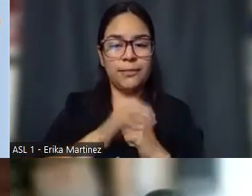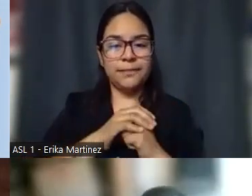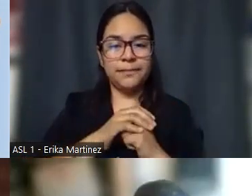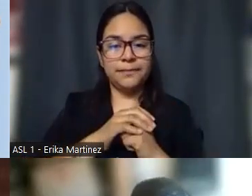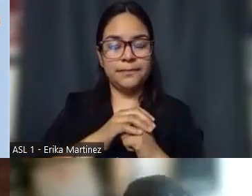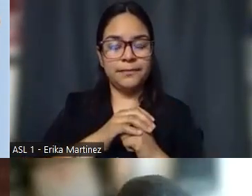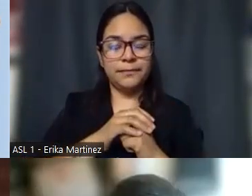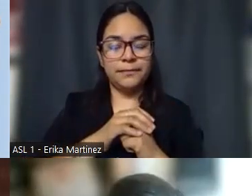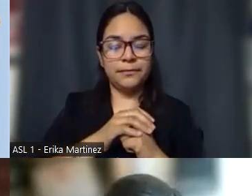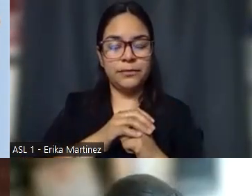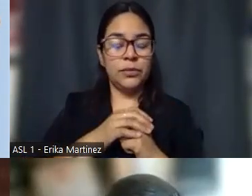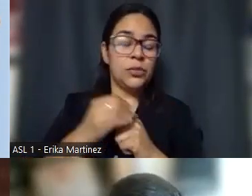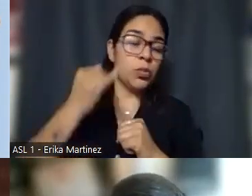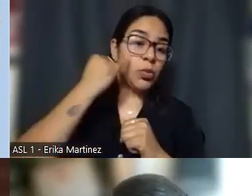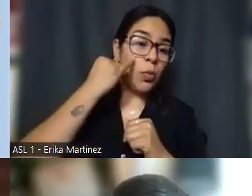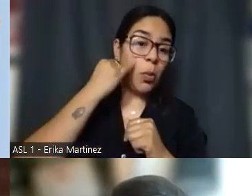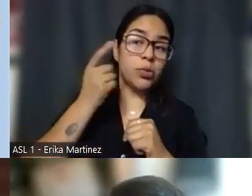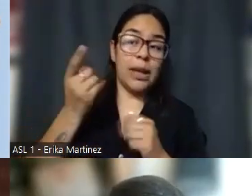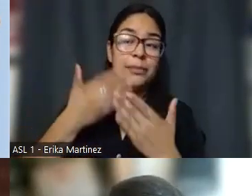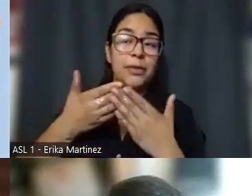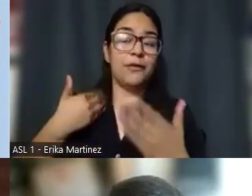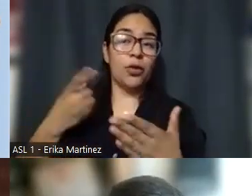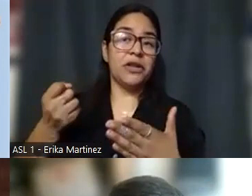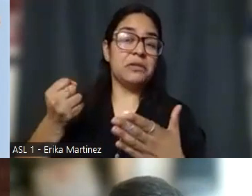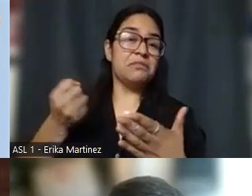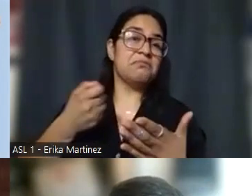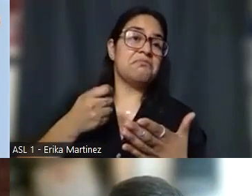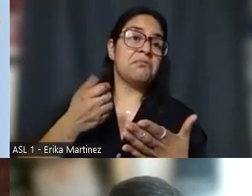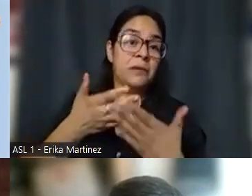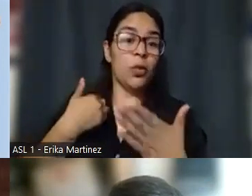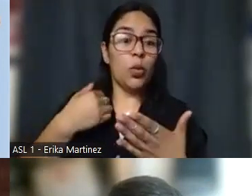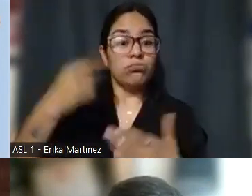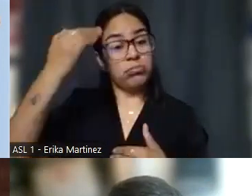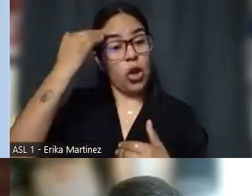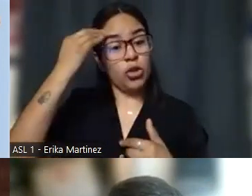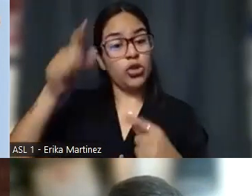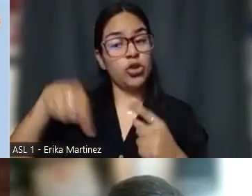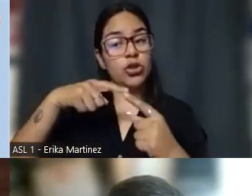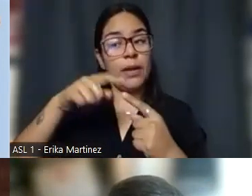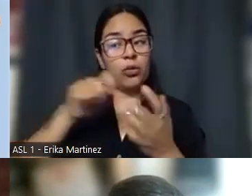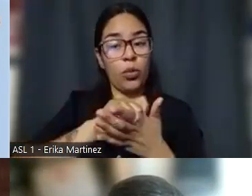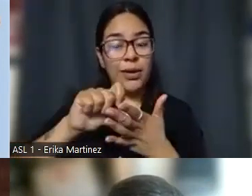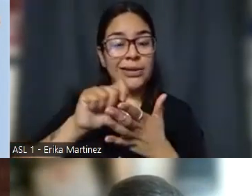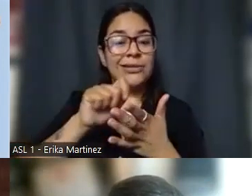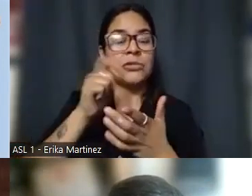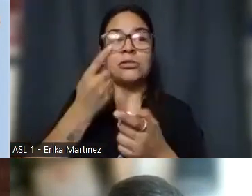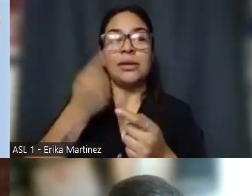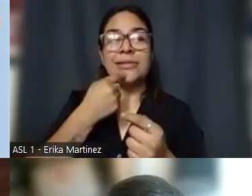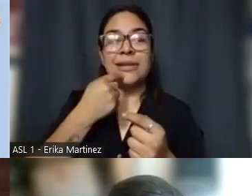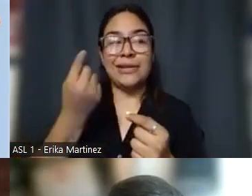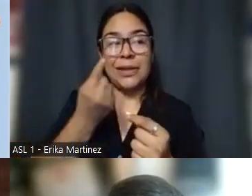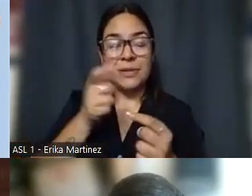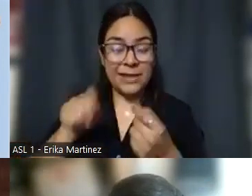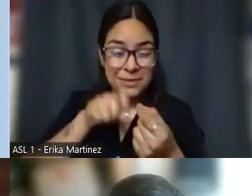Did the resident make any declarations, or we'll talk to the certified nursing assistants, but it truly comes from the facility,